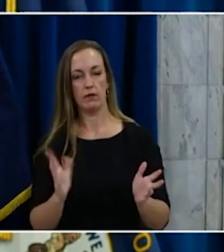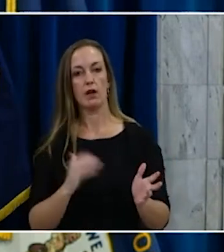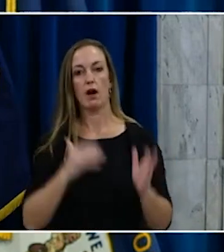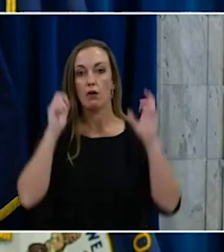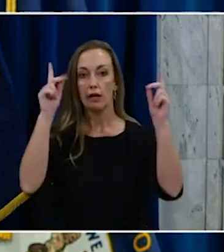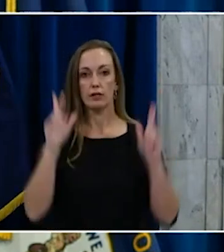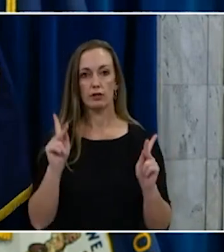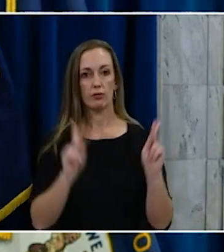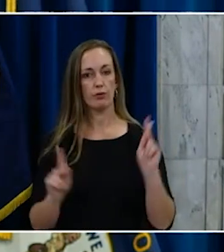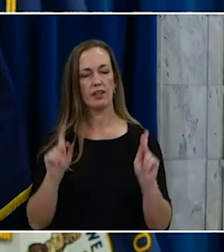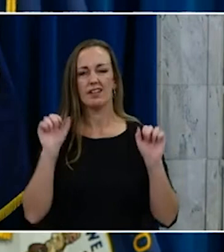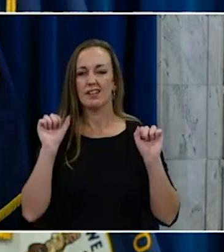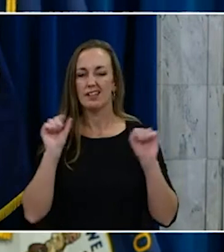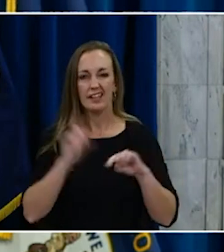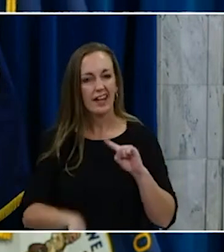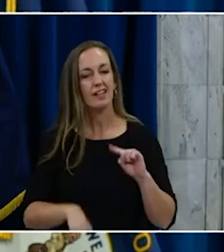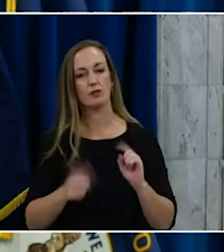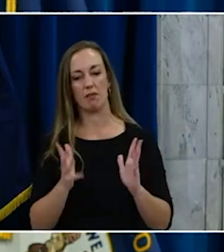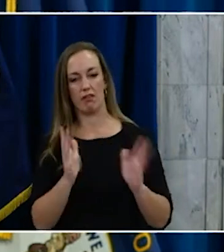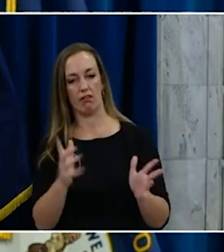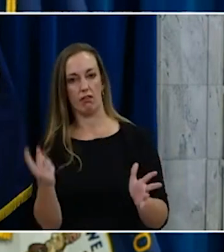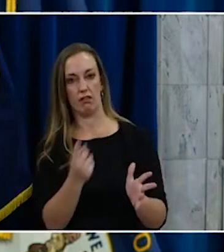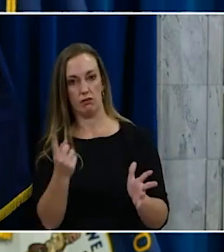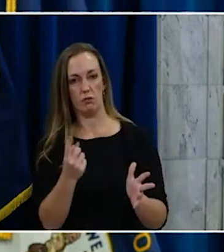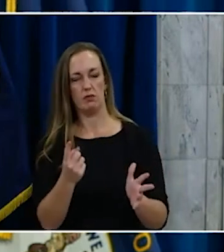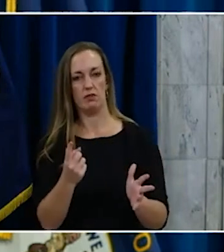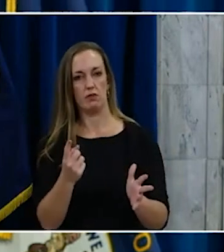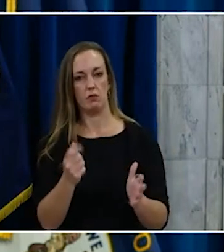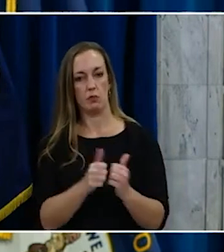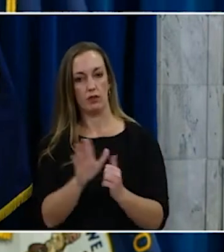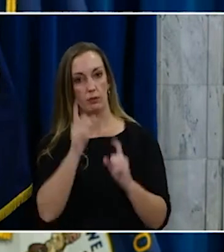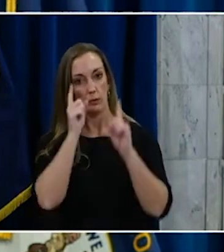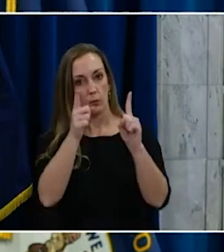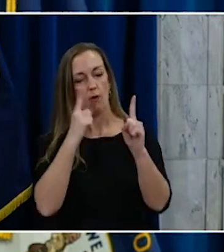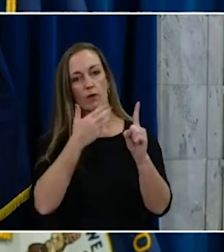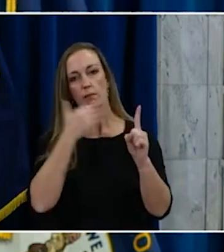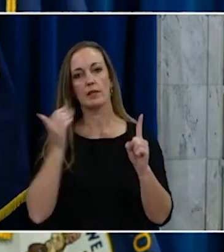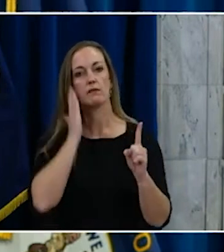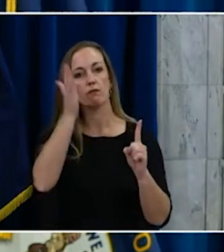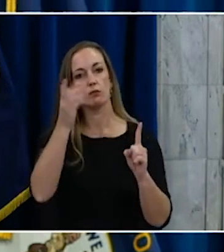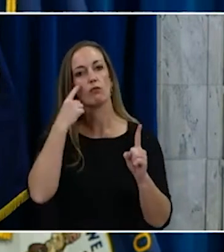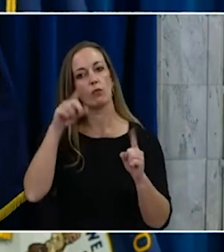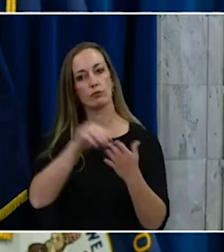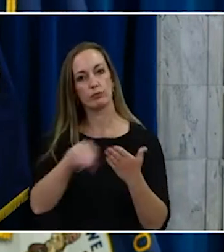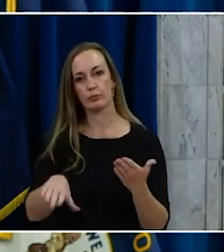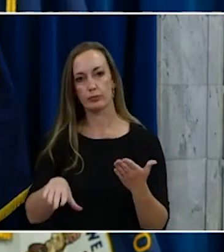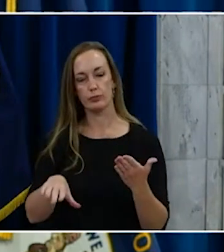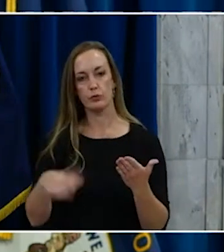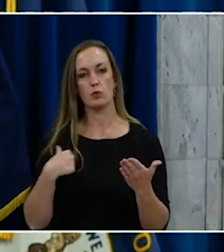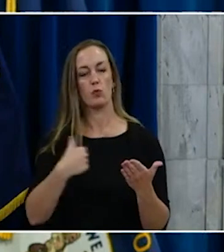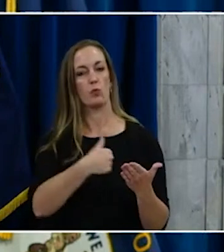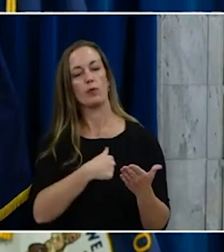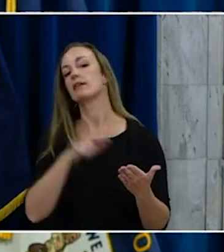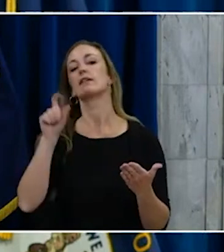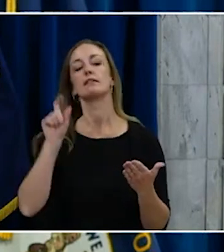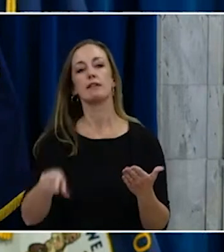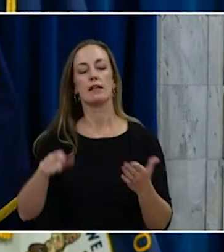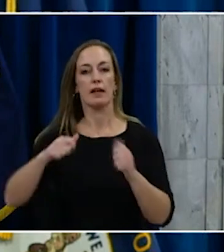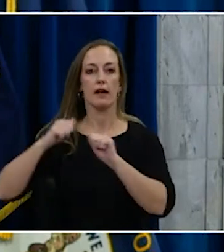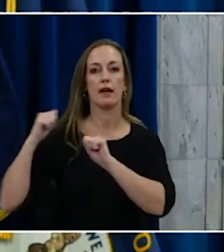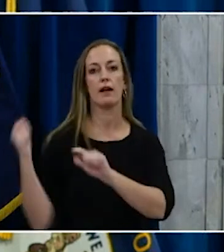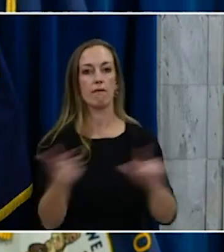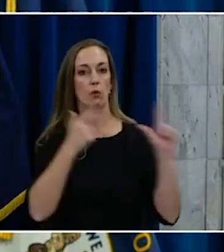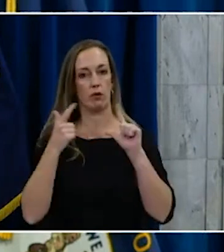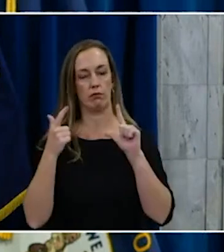educators cannot be alone in this quest for the best future for our students. We need